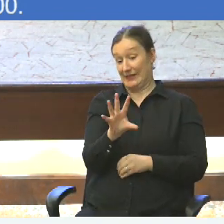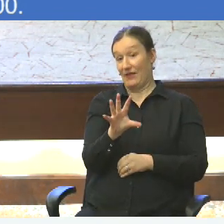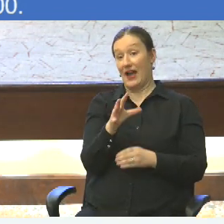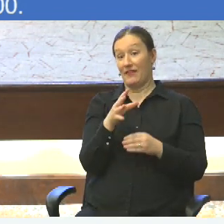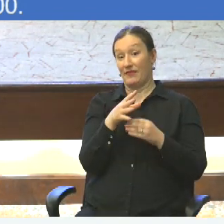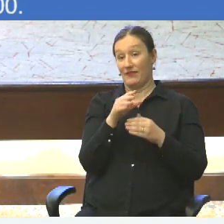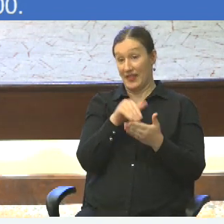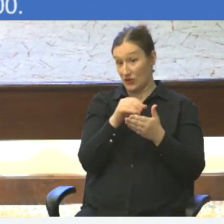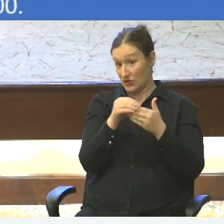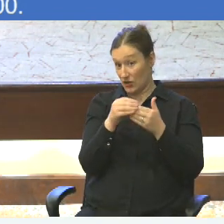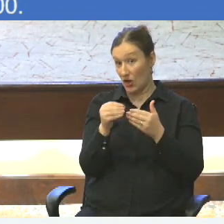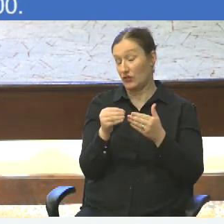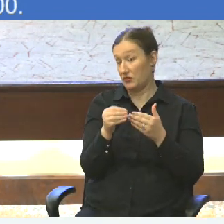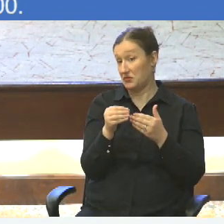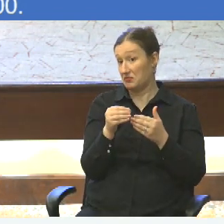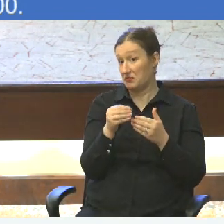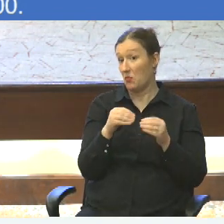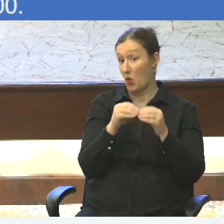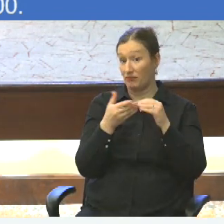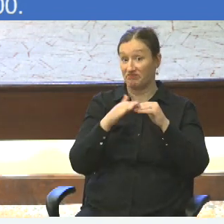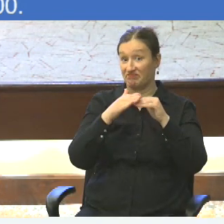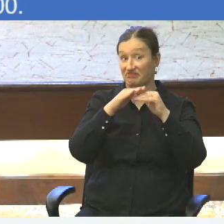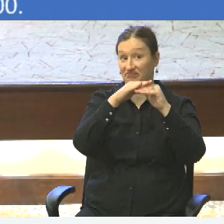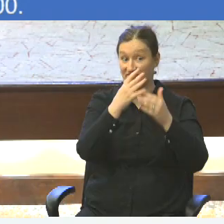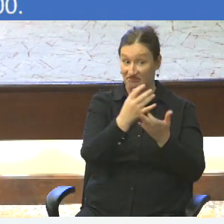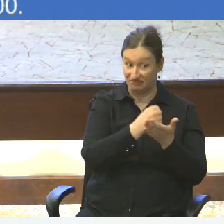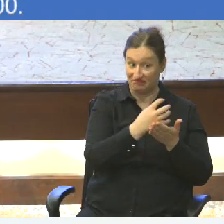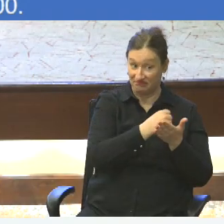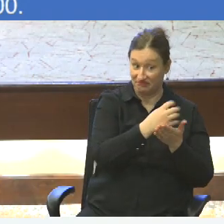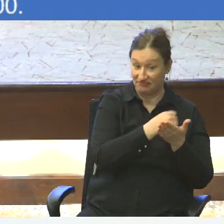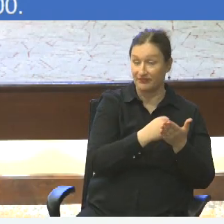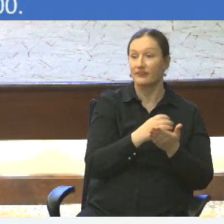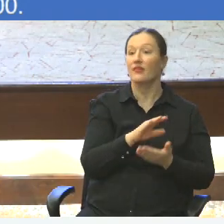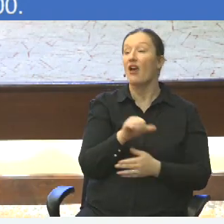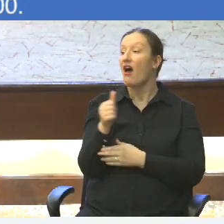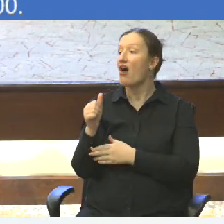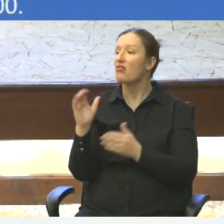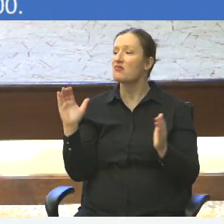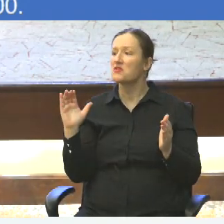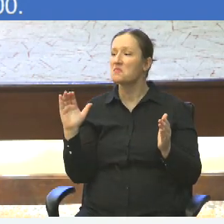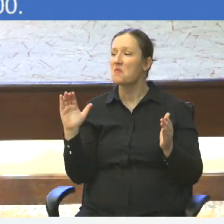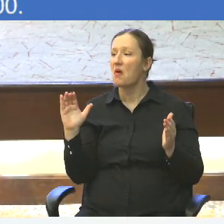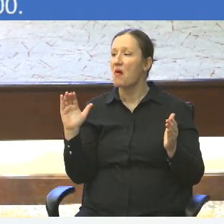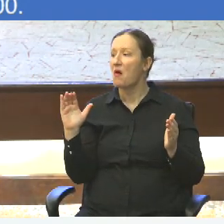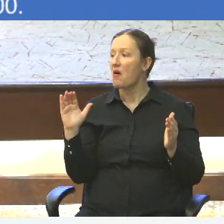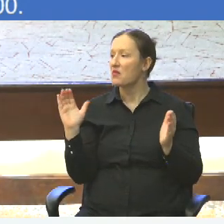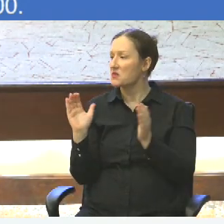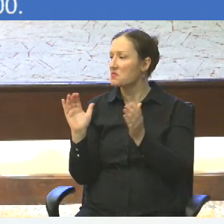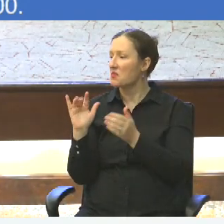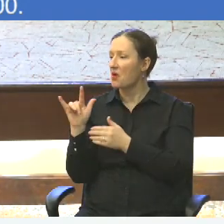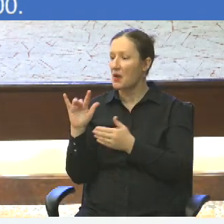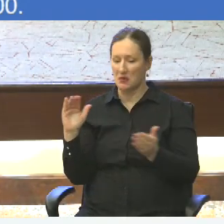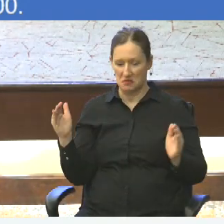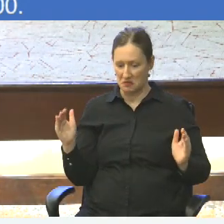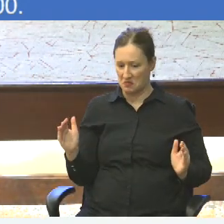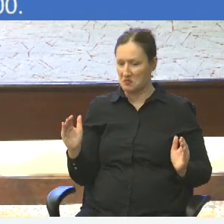For comparative purposes, as we looked at other small commercial service airports that we compared ourselves to that charge for parking, the closest